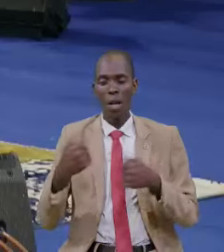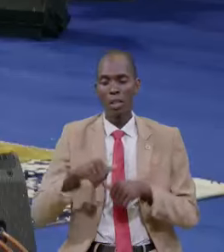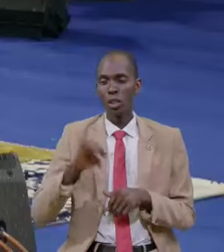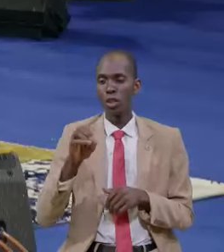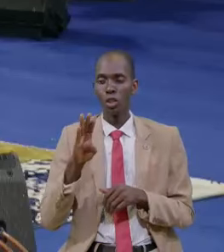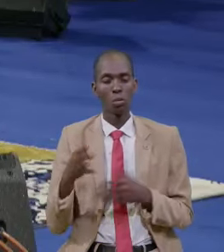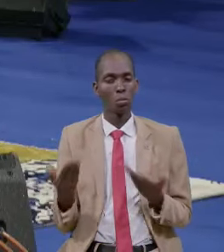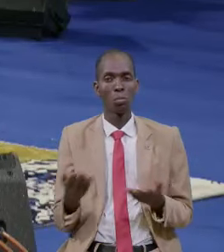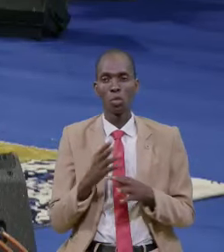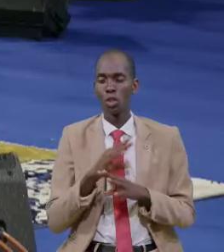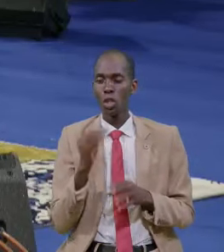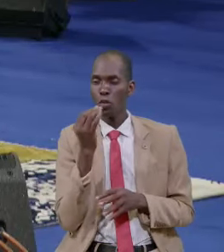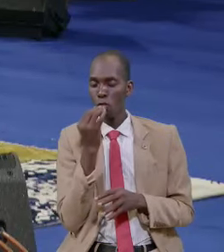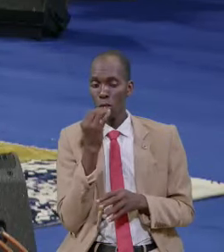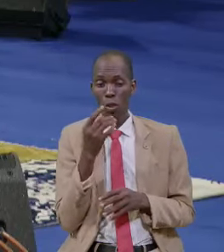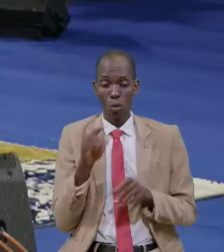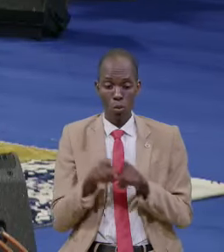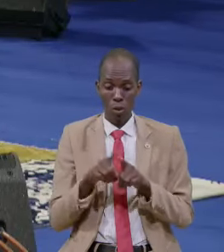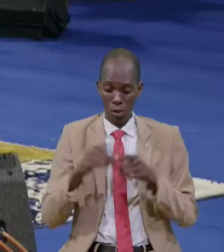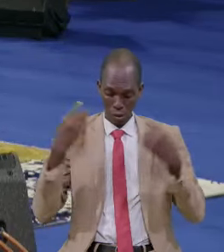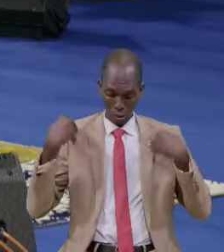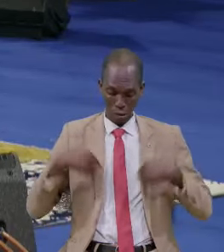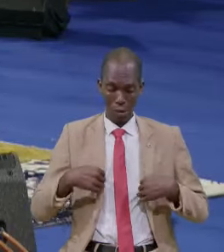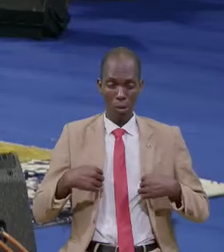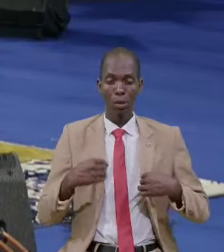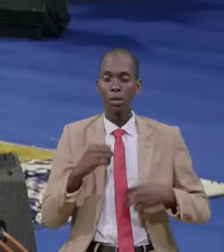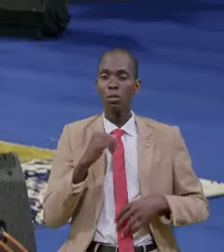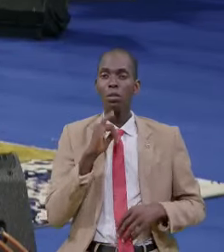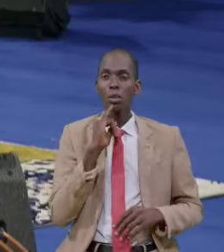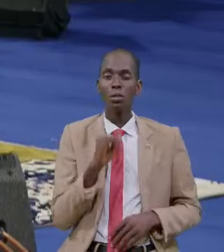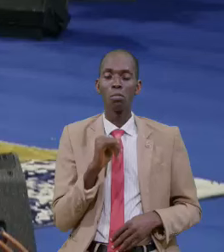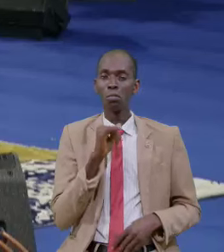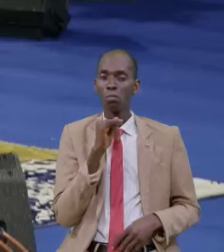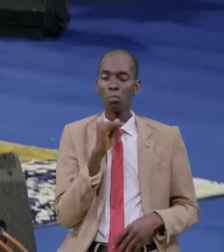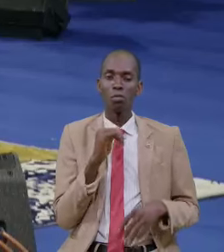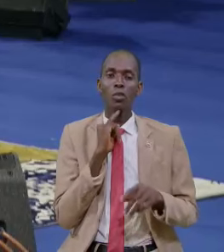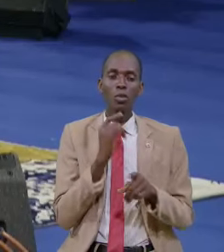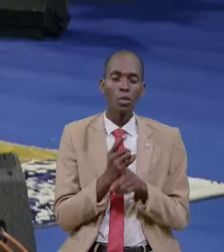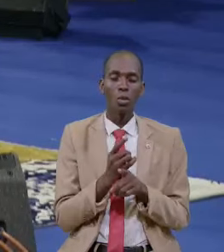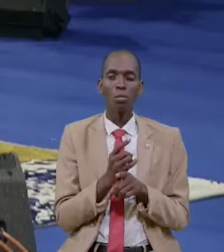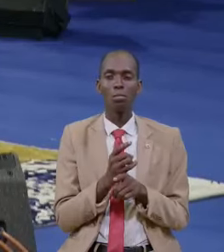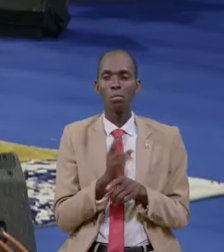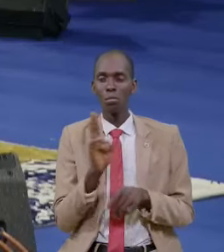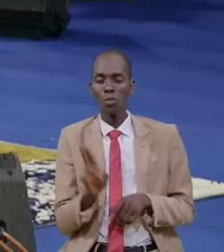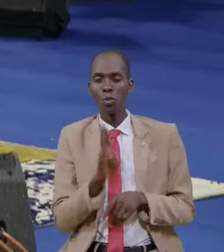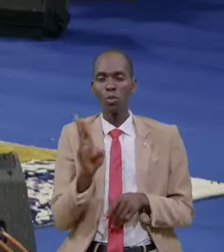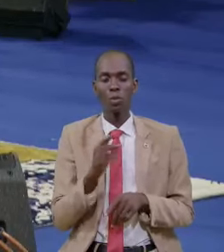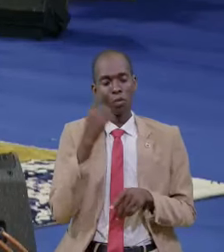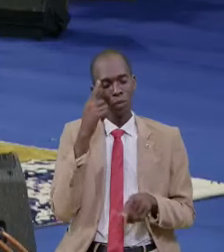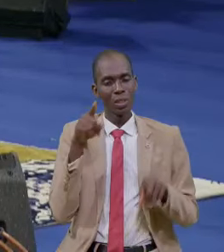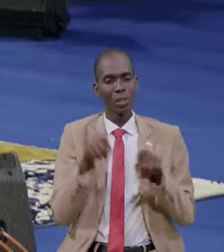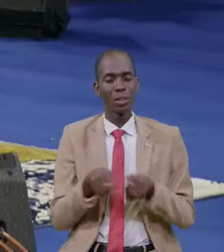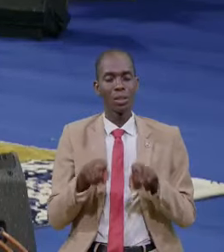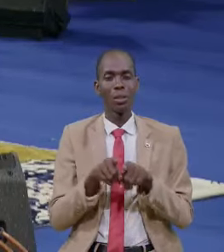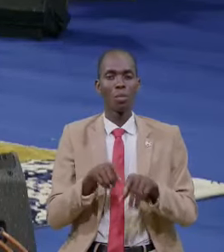Even the clothes he was wearing has been on and on for a long time. And now he was in